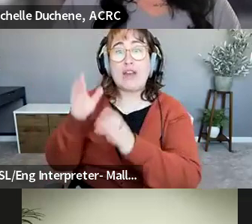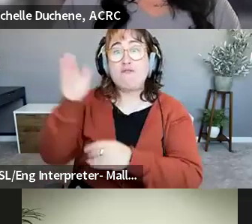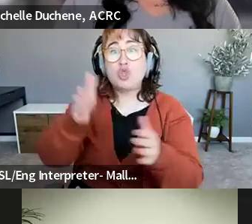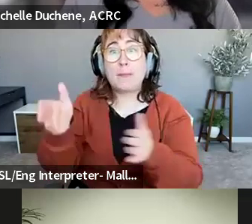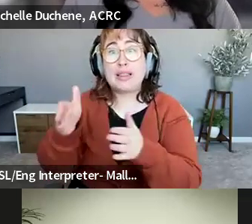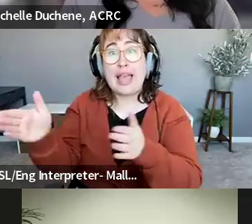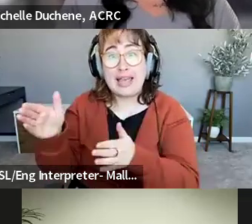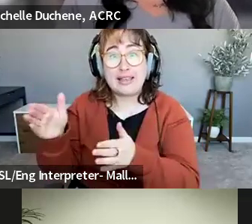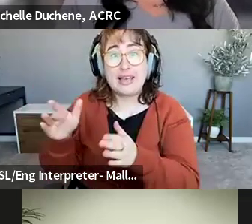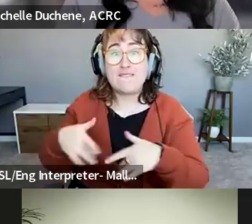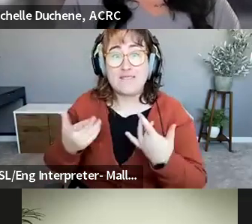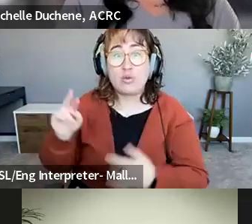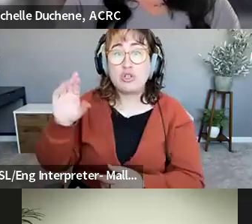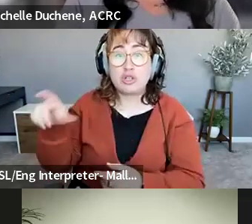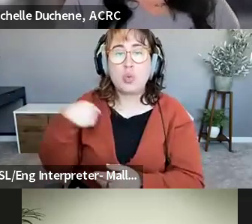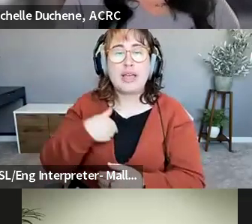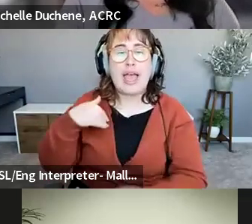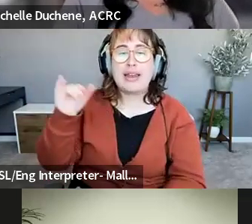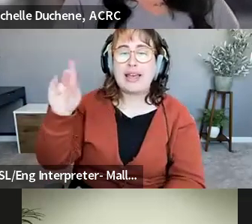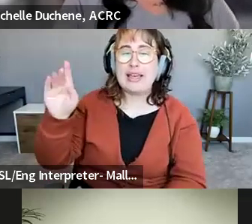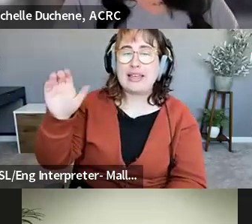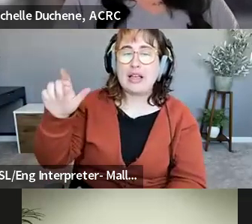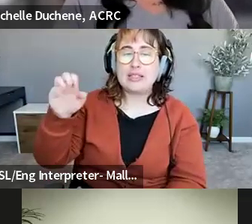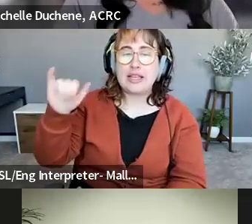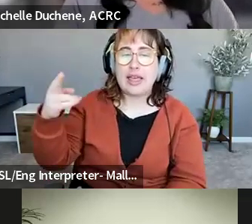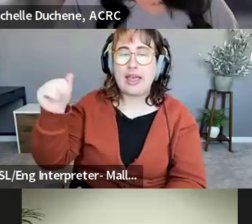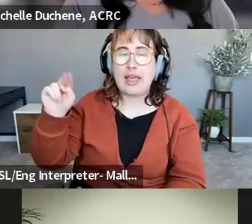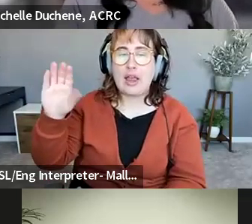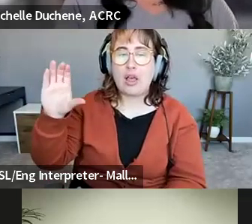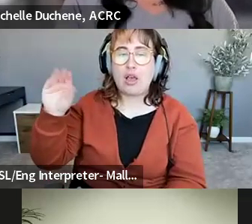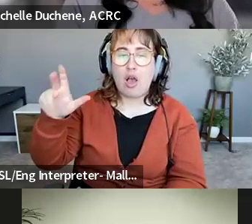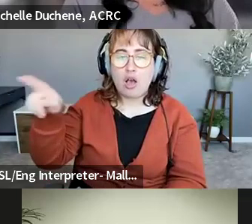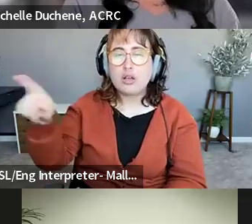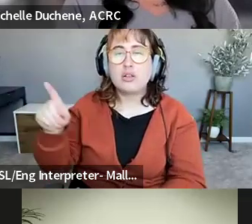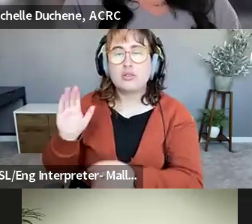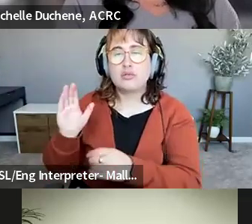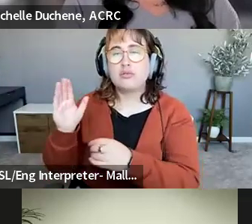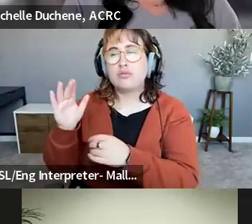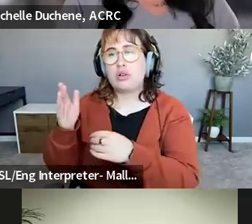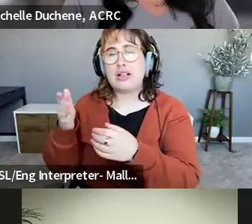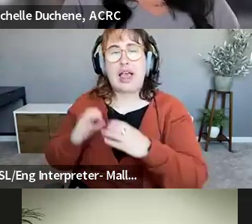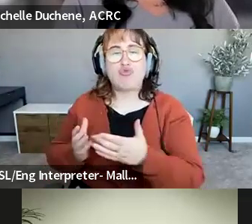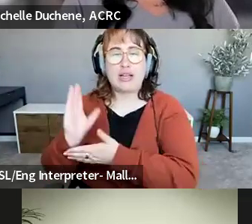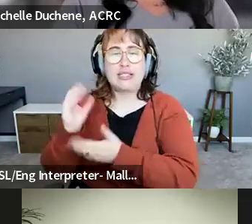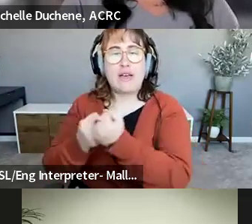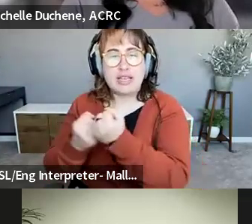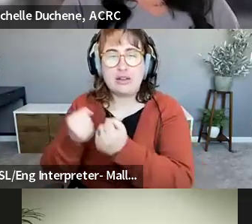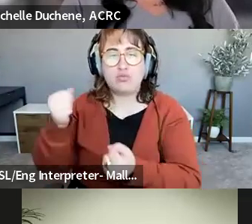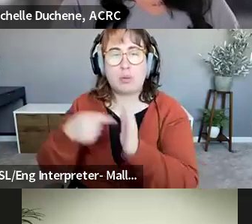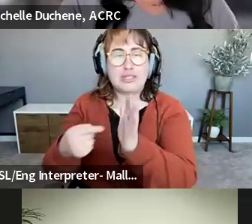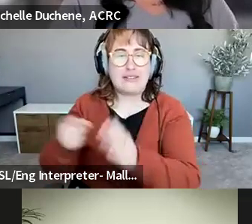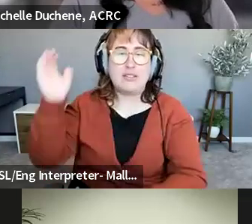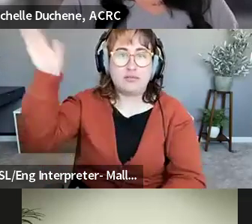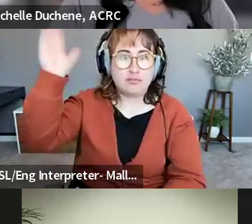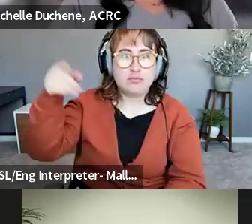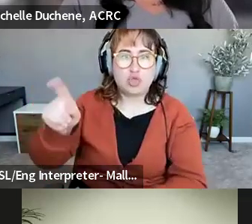our regional center, and within that, we had Kelsey Hancock, who is our Office of Clients' Rights Advocate representative, who presented